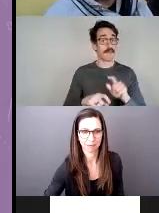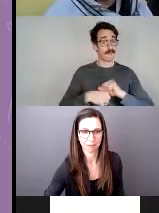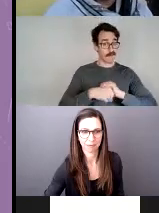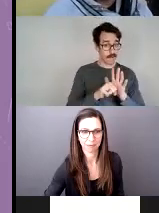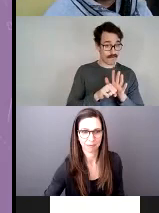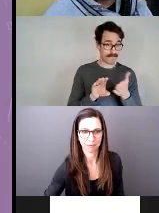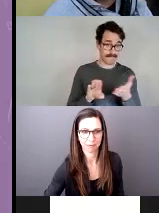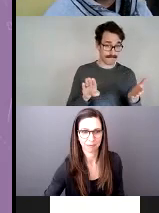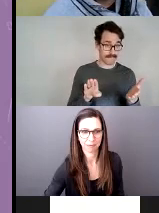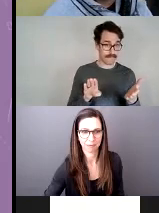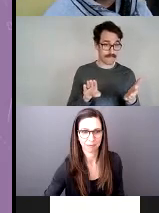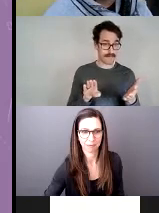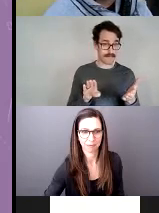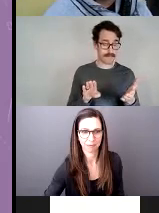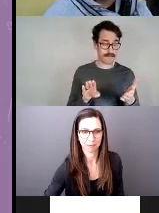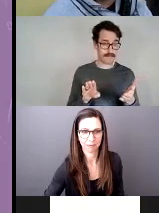had